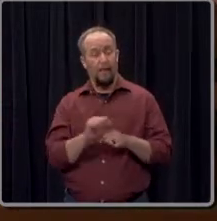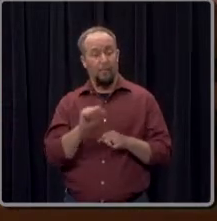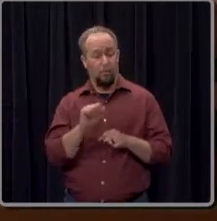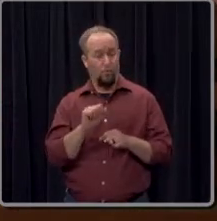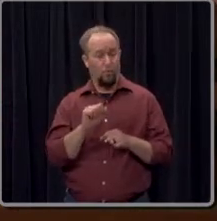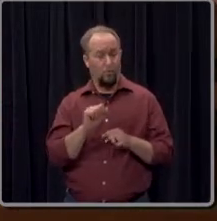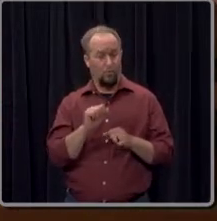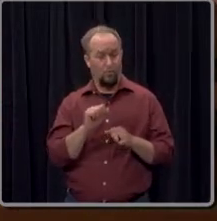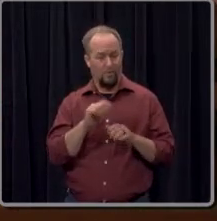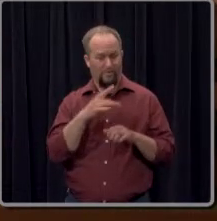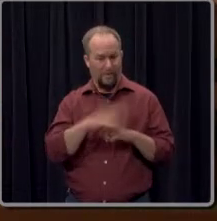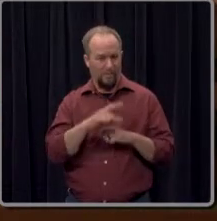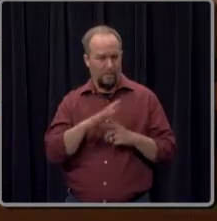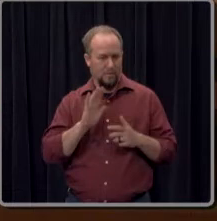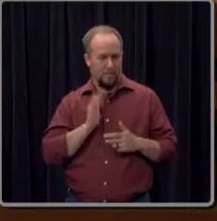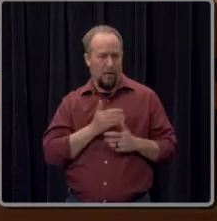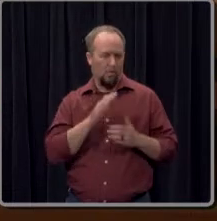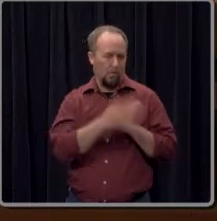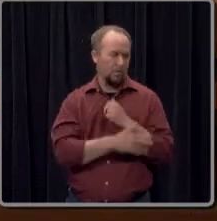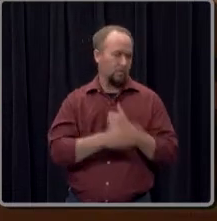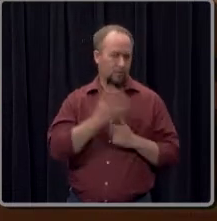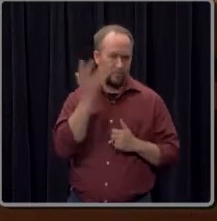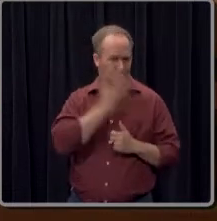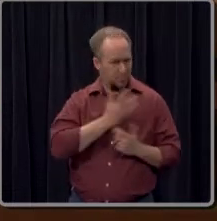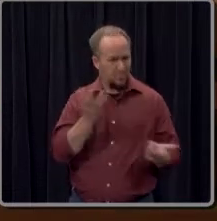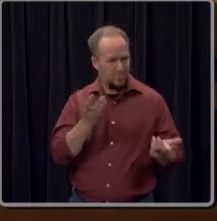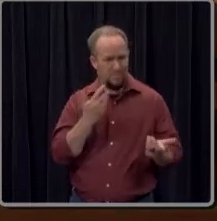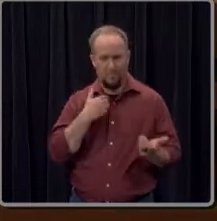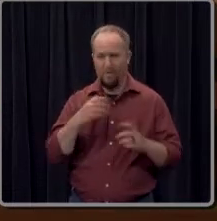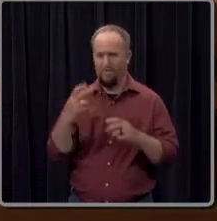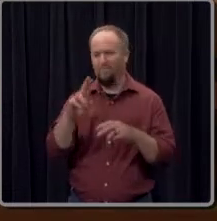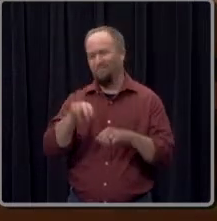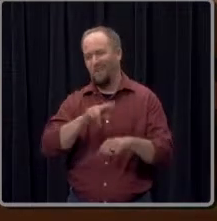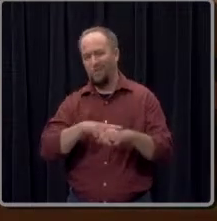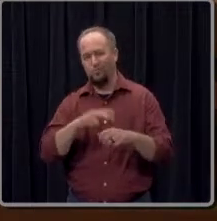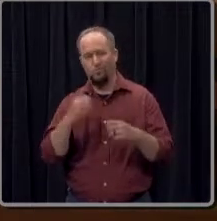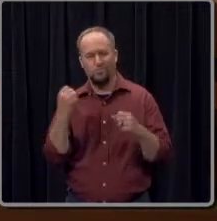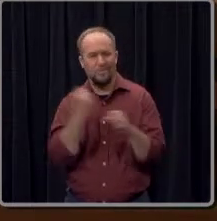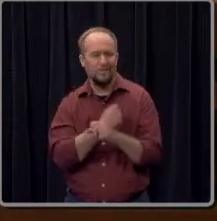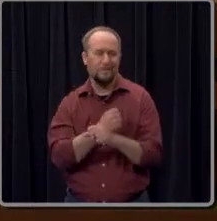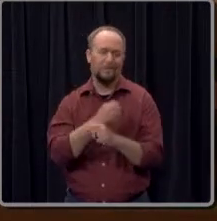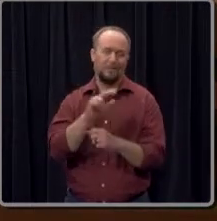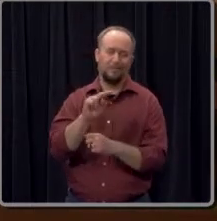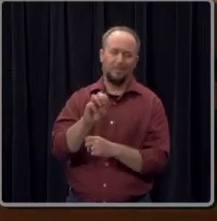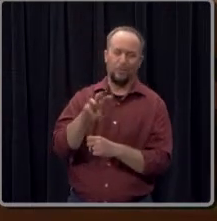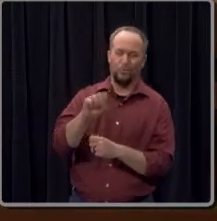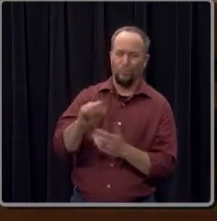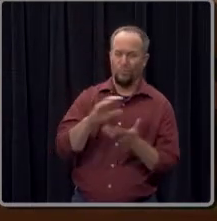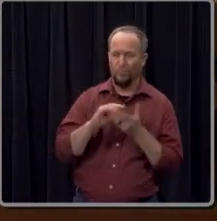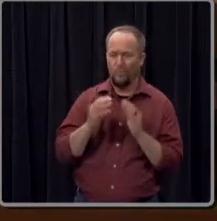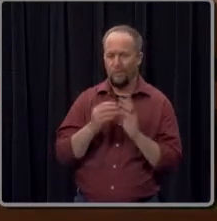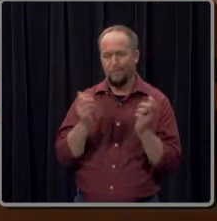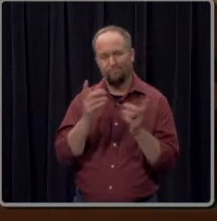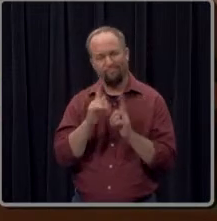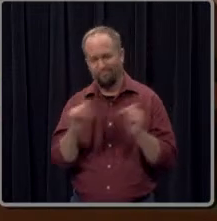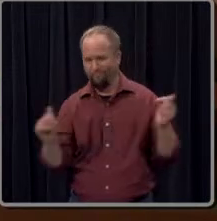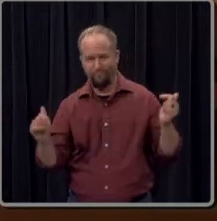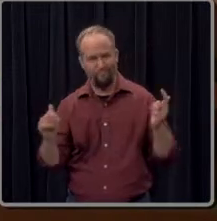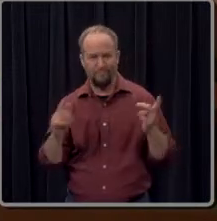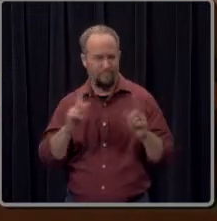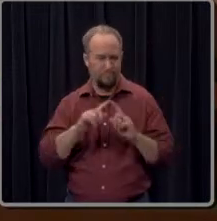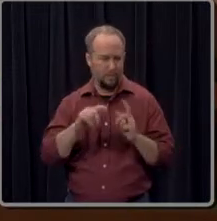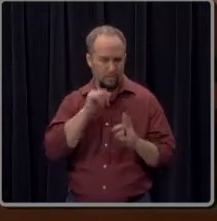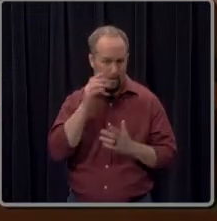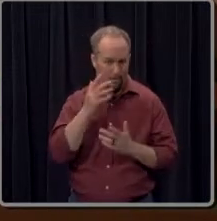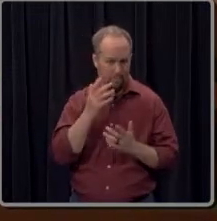right now, and we can point to national statistics and news stories and things like that. But I got on our website today,